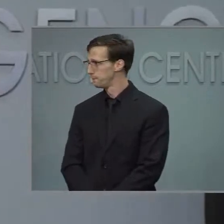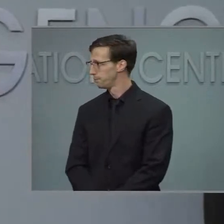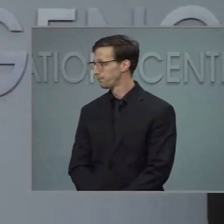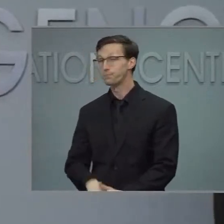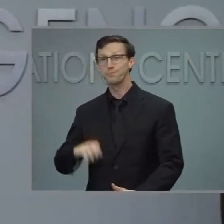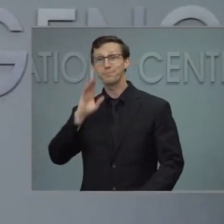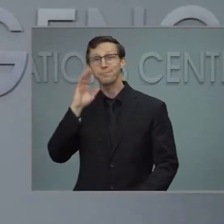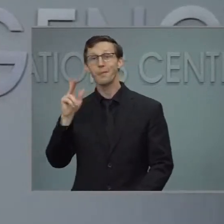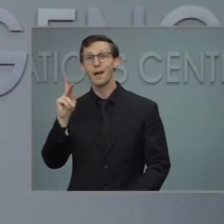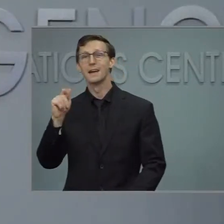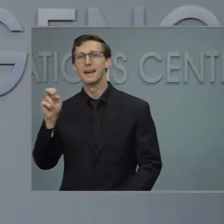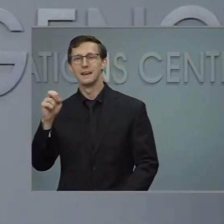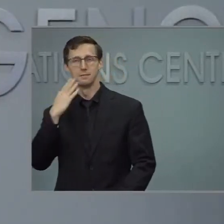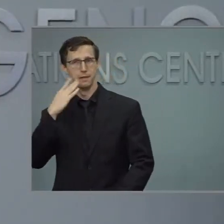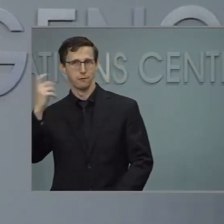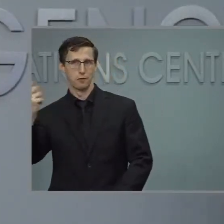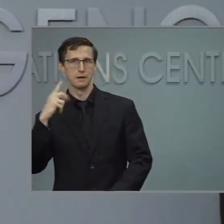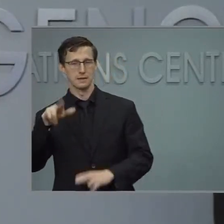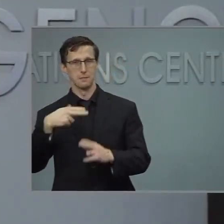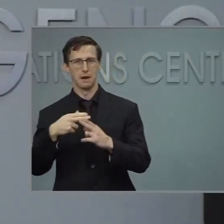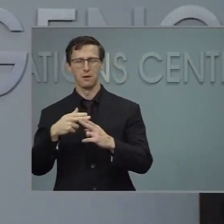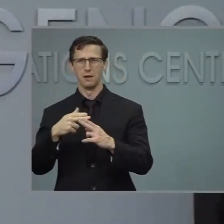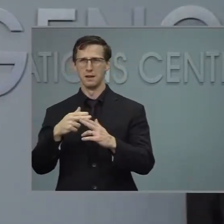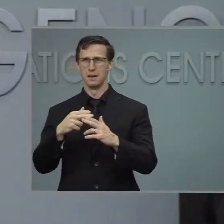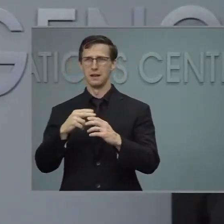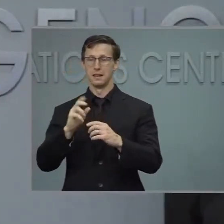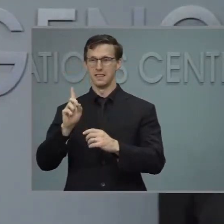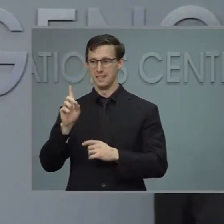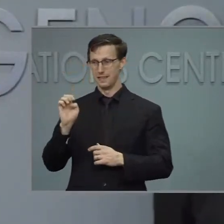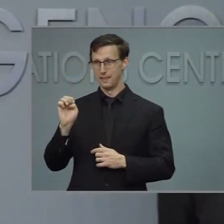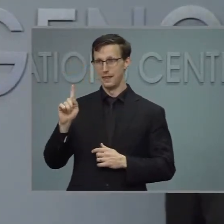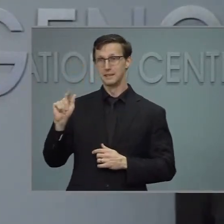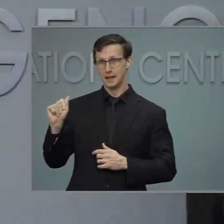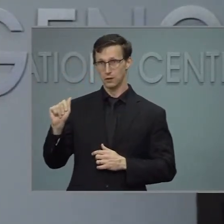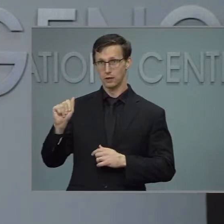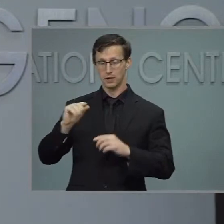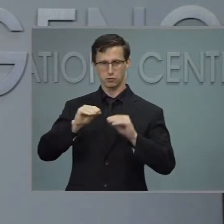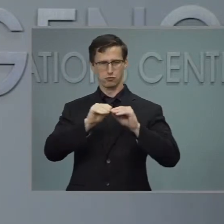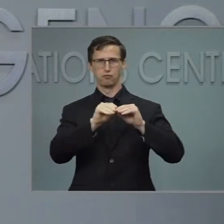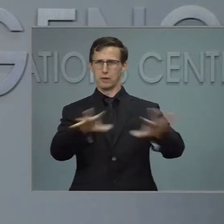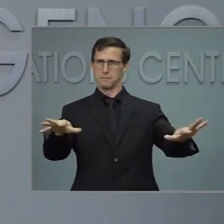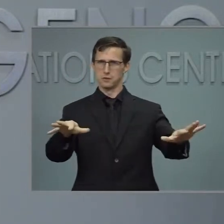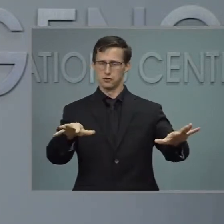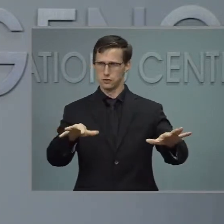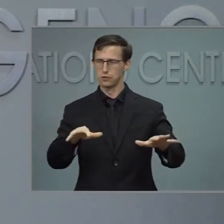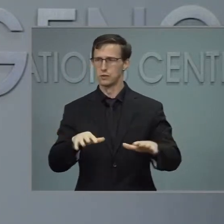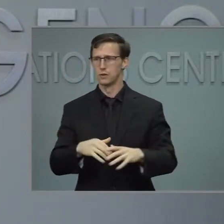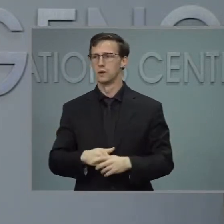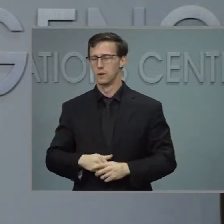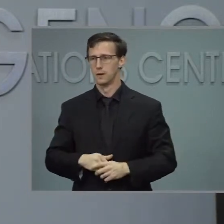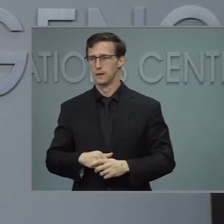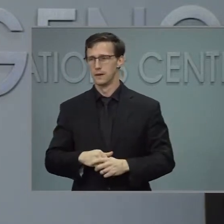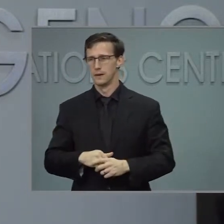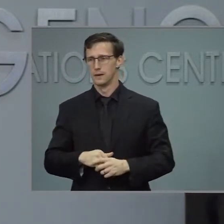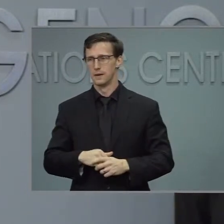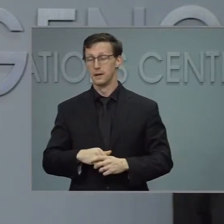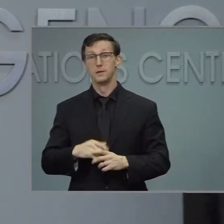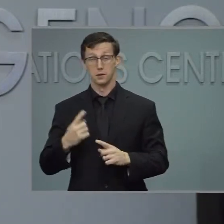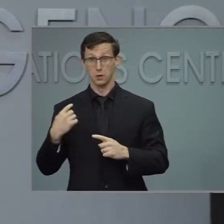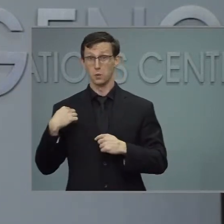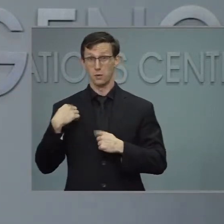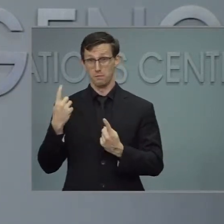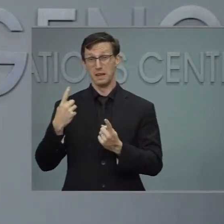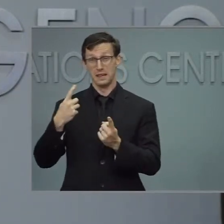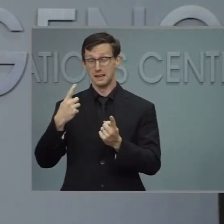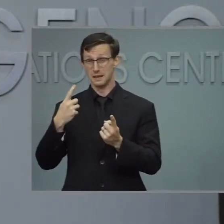Hi, Kate. Thanks for asking about the transmissibility of this new Delta variant. What we've been talking